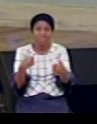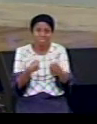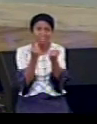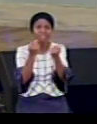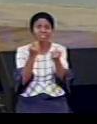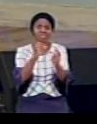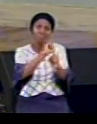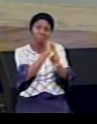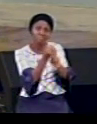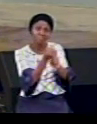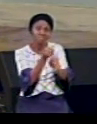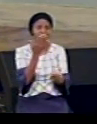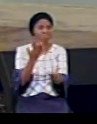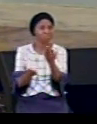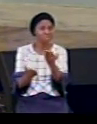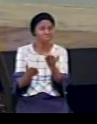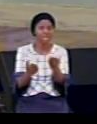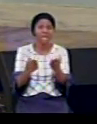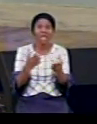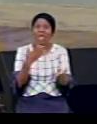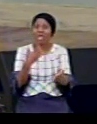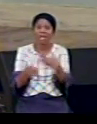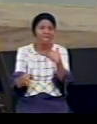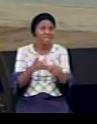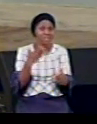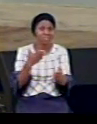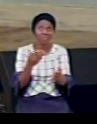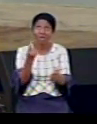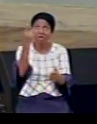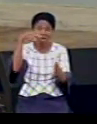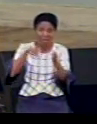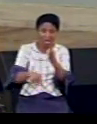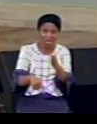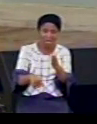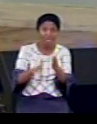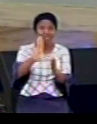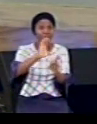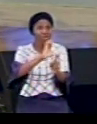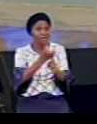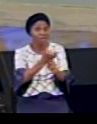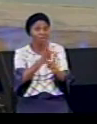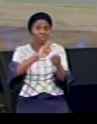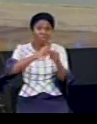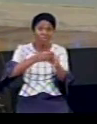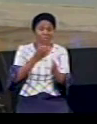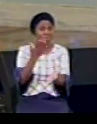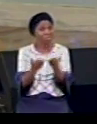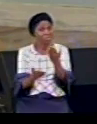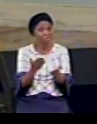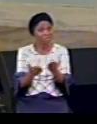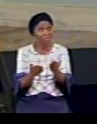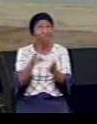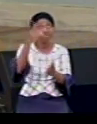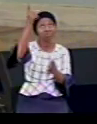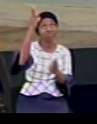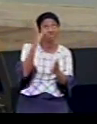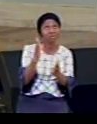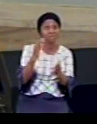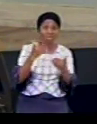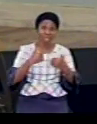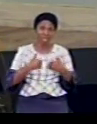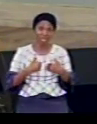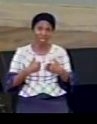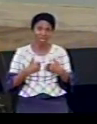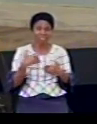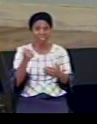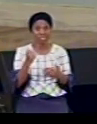be, however upside down your circumstances may be, God has